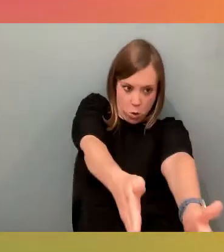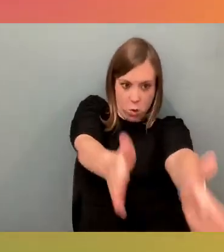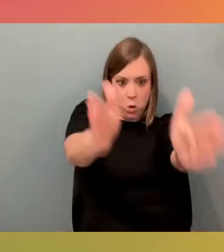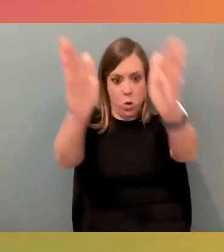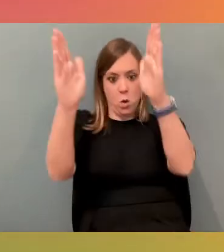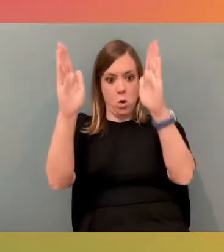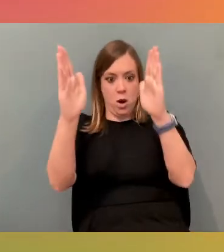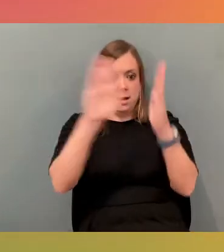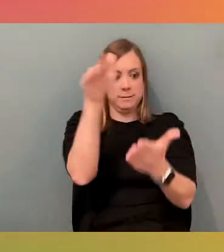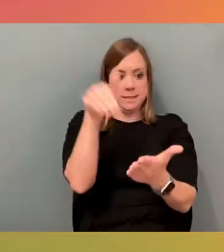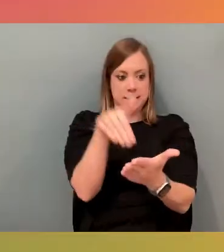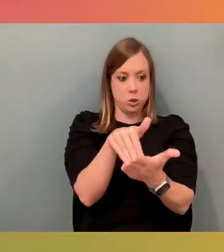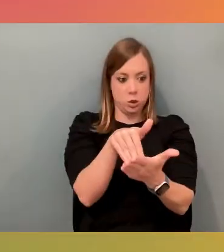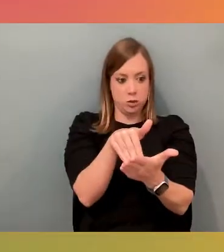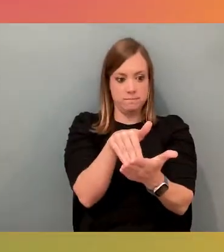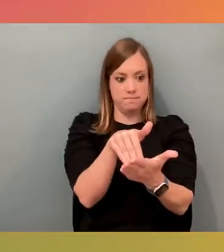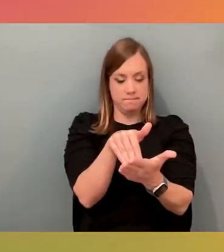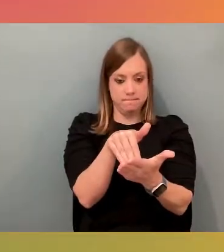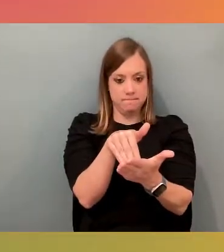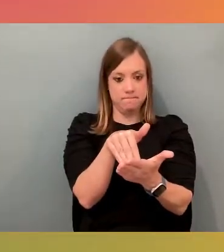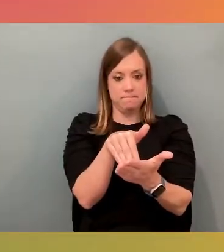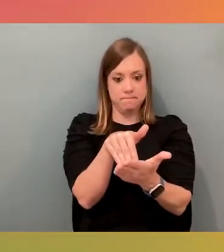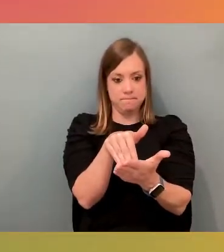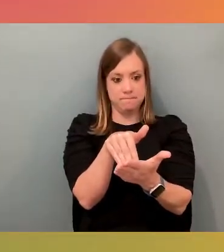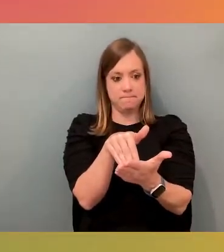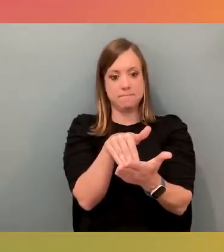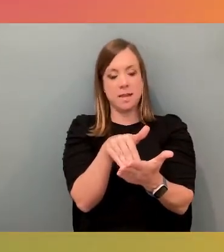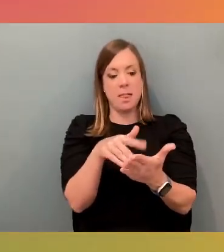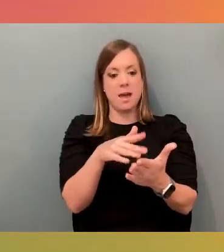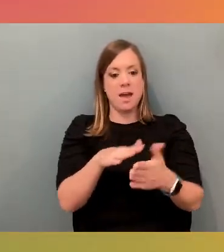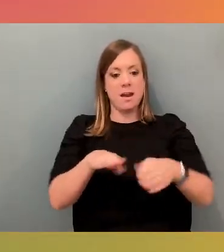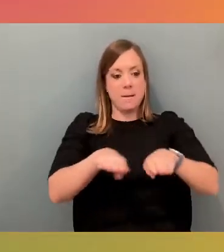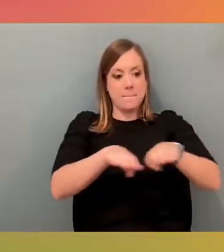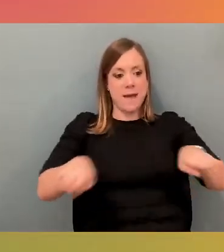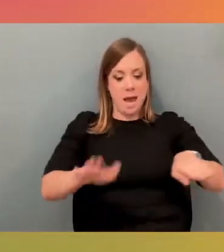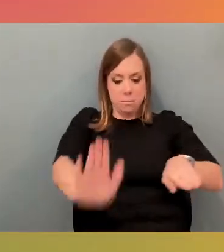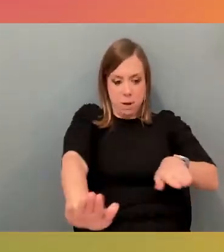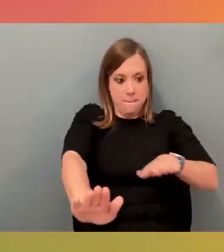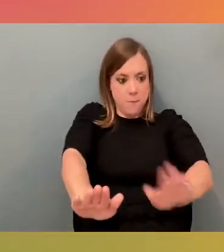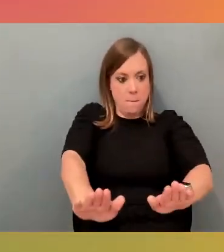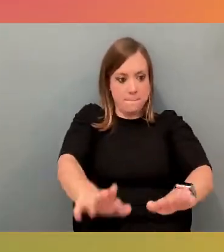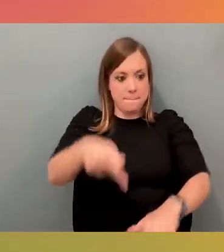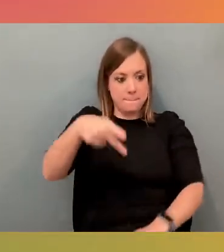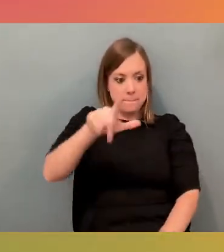up. Plant your hands and step back to plank.